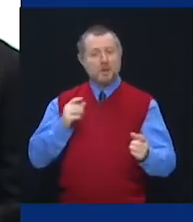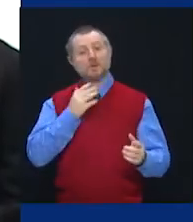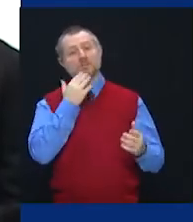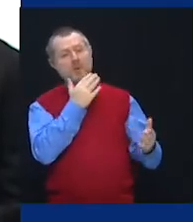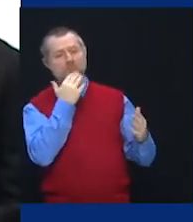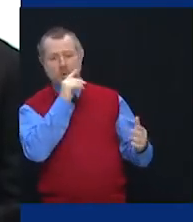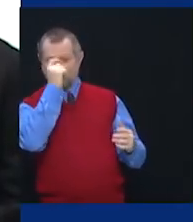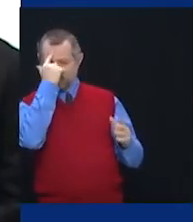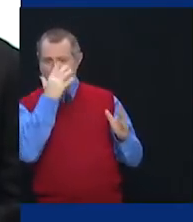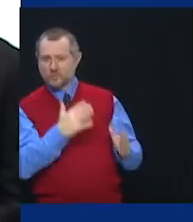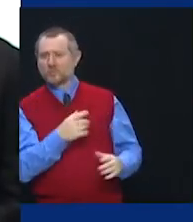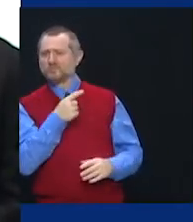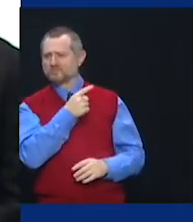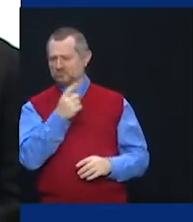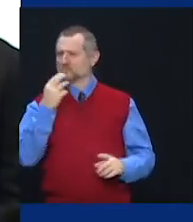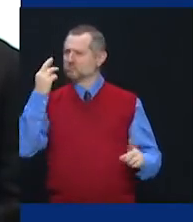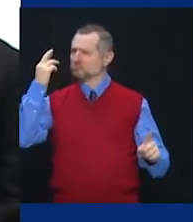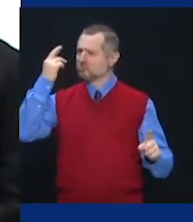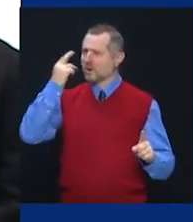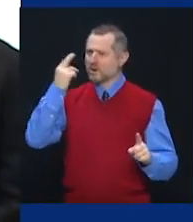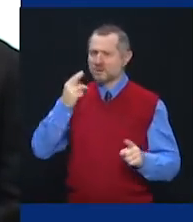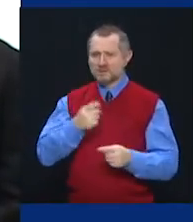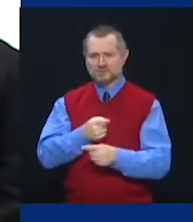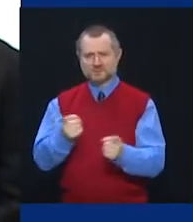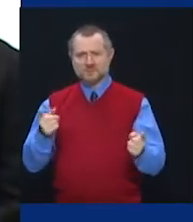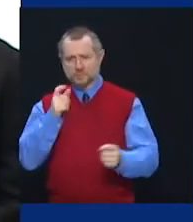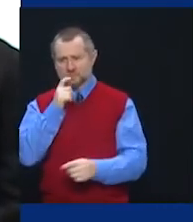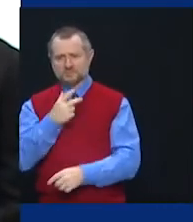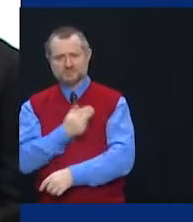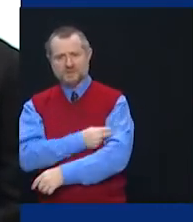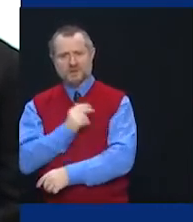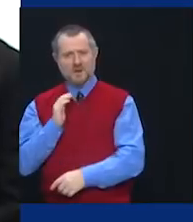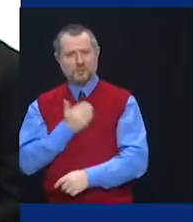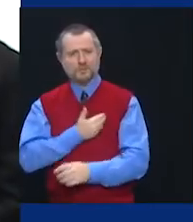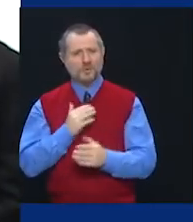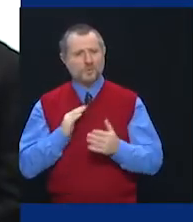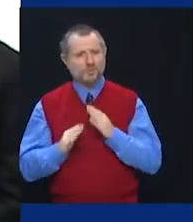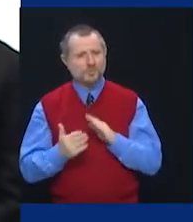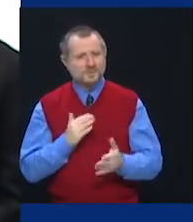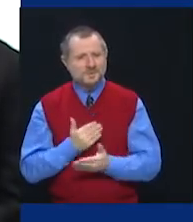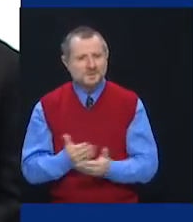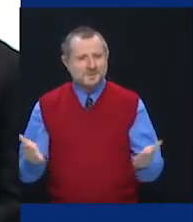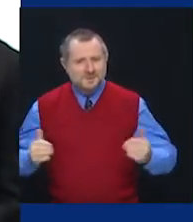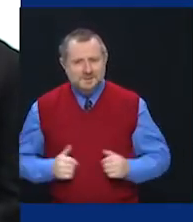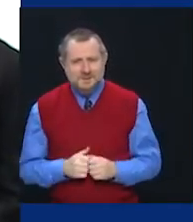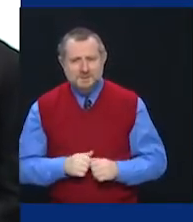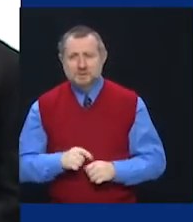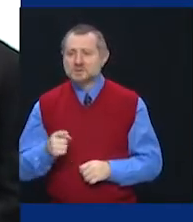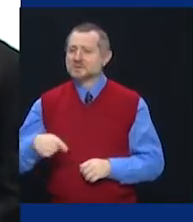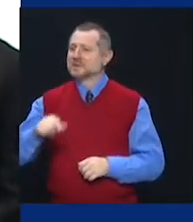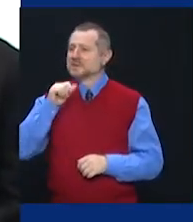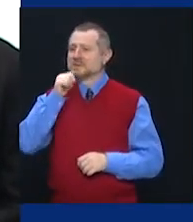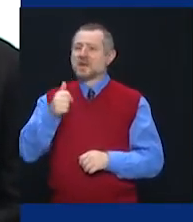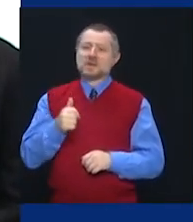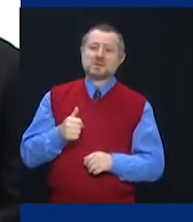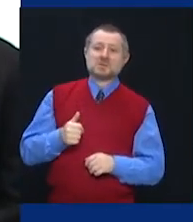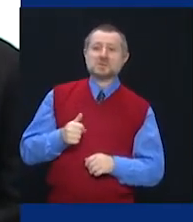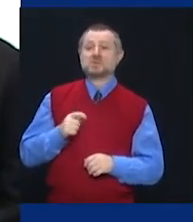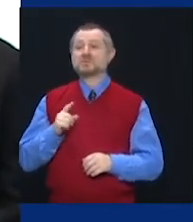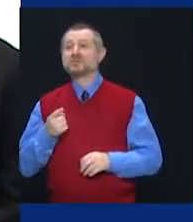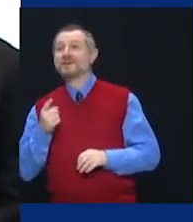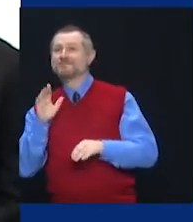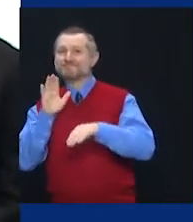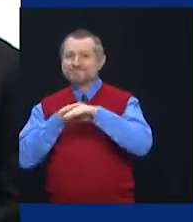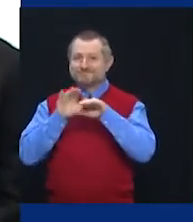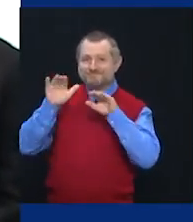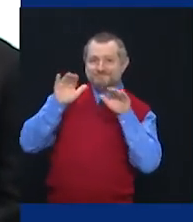because he saw the need to get the vaccine to our communities. And he has not just ringing the alarms